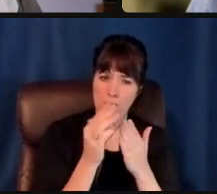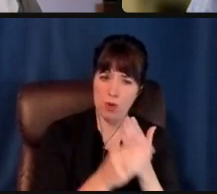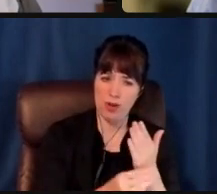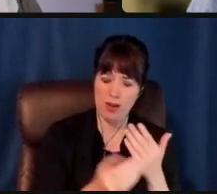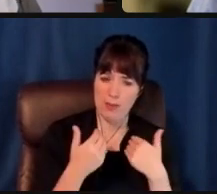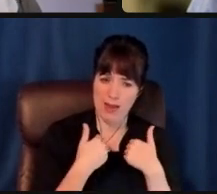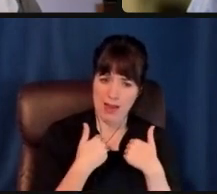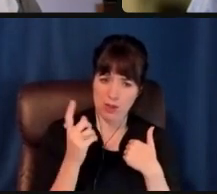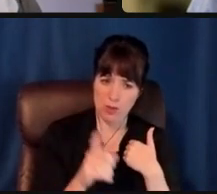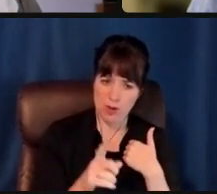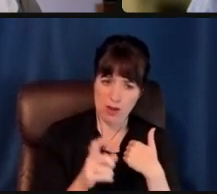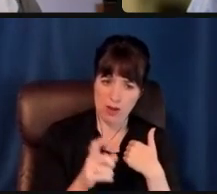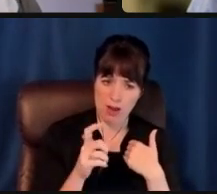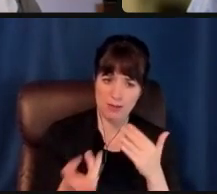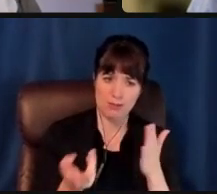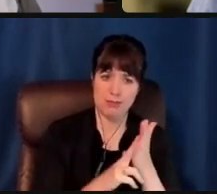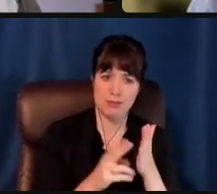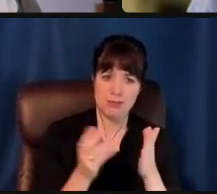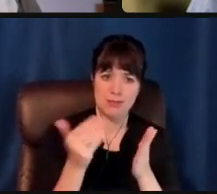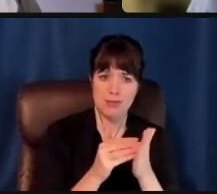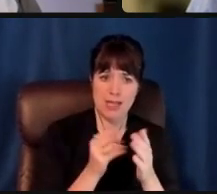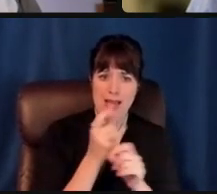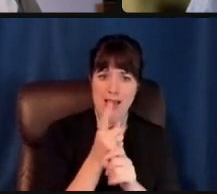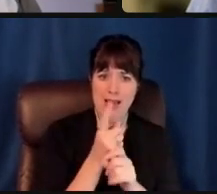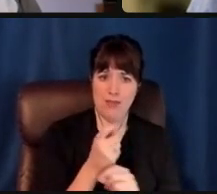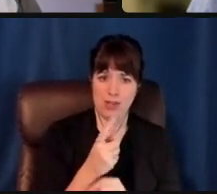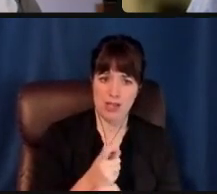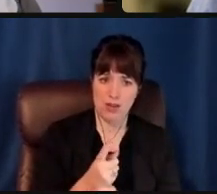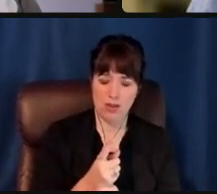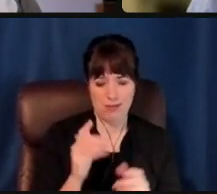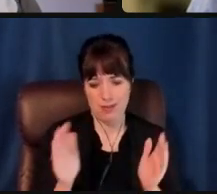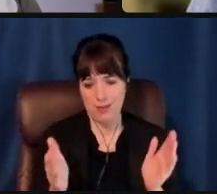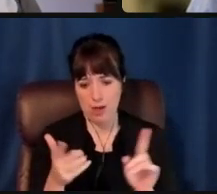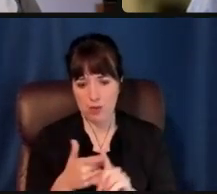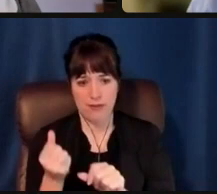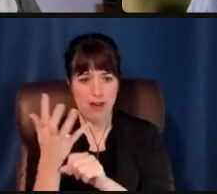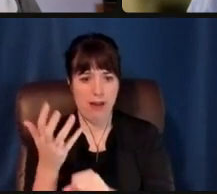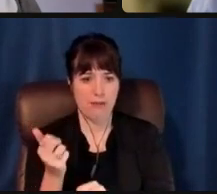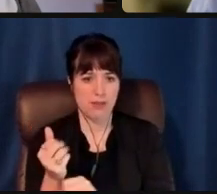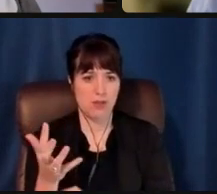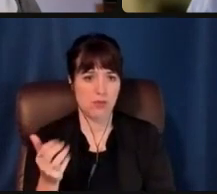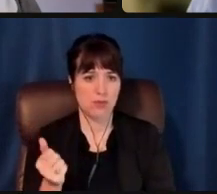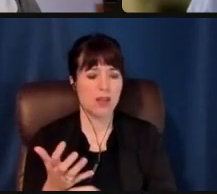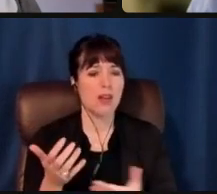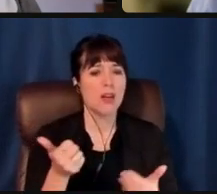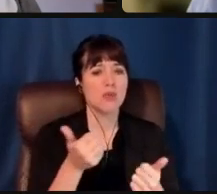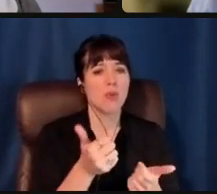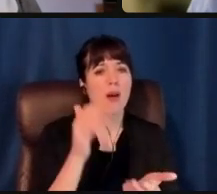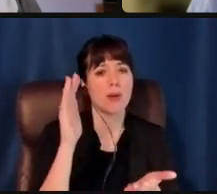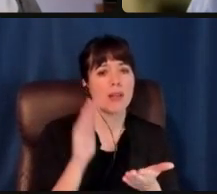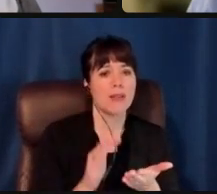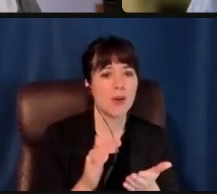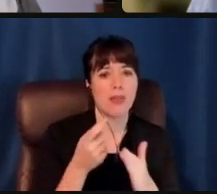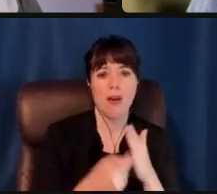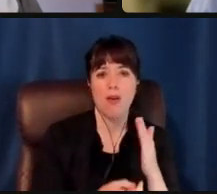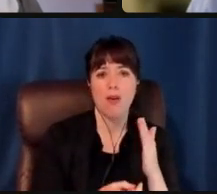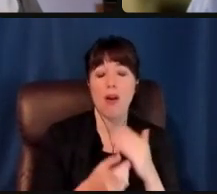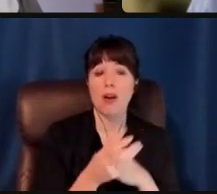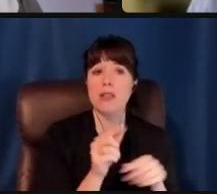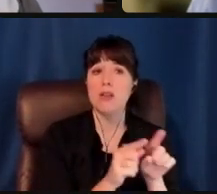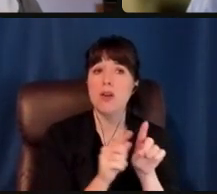having it every year renewal versus every 5 years to kind of help alleviate some of that cost and